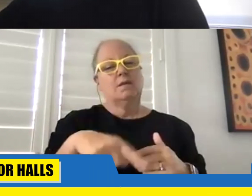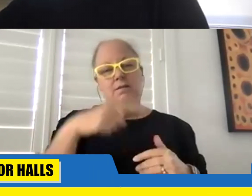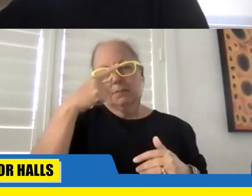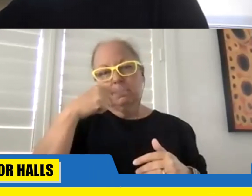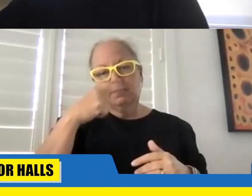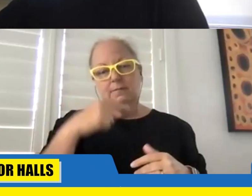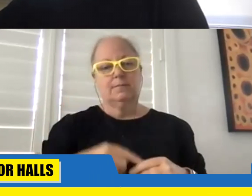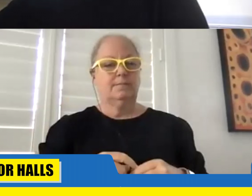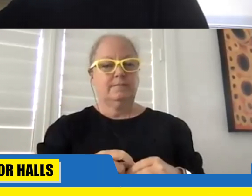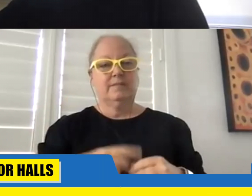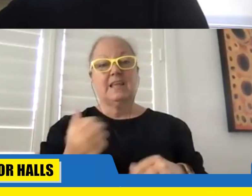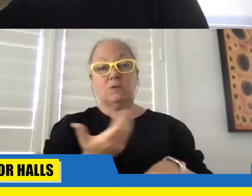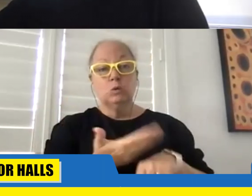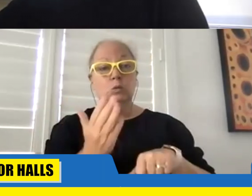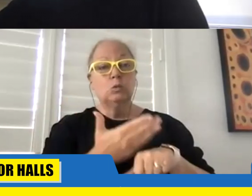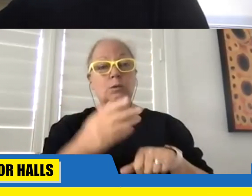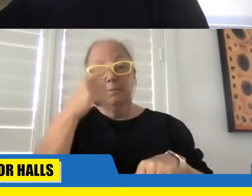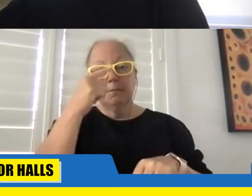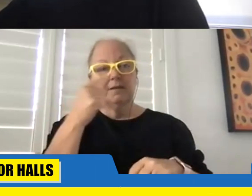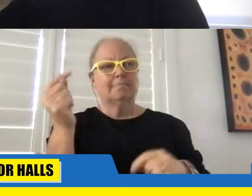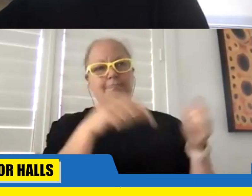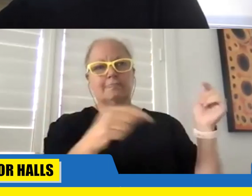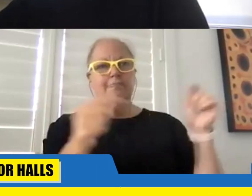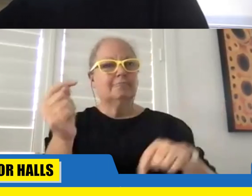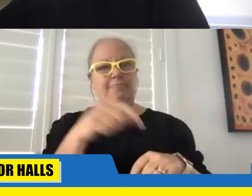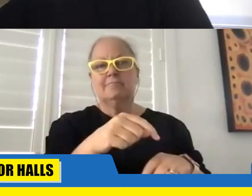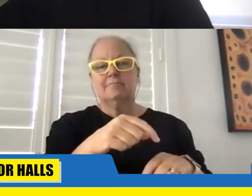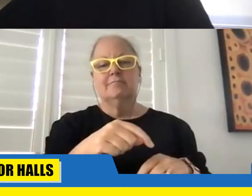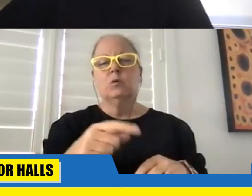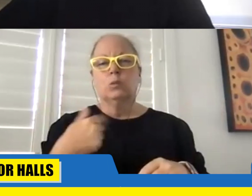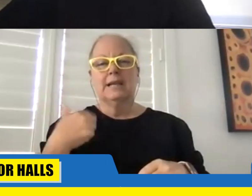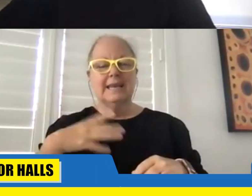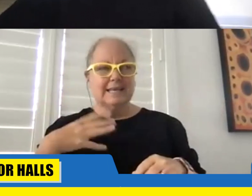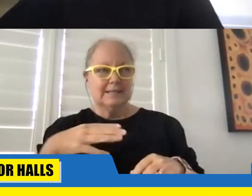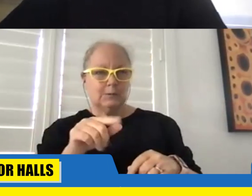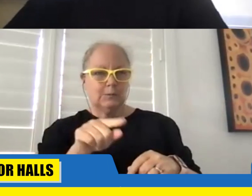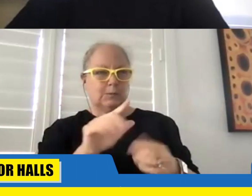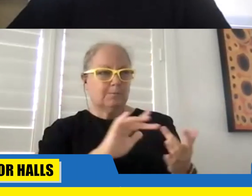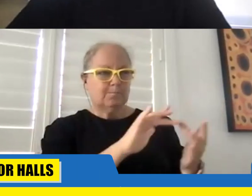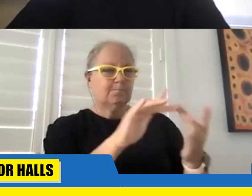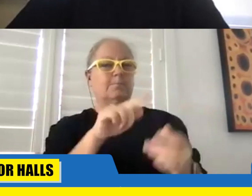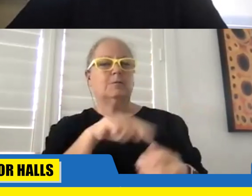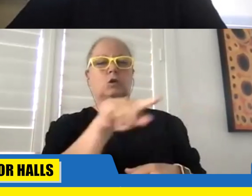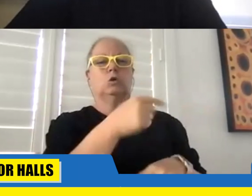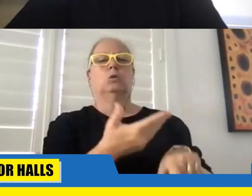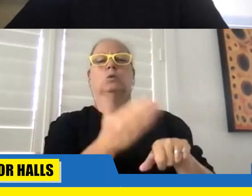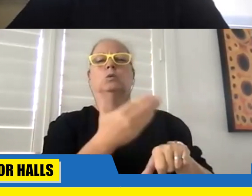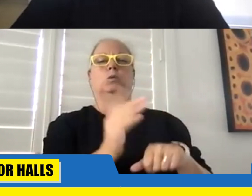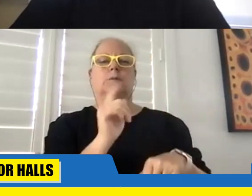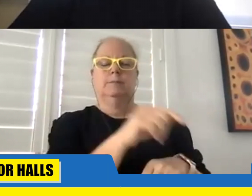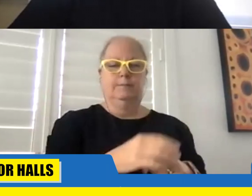and a lot of newcomers to the town. So we need to tap those people as well. Right. So more of those